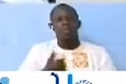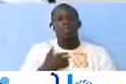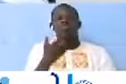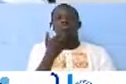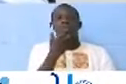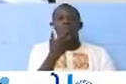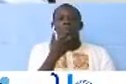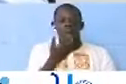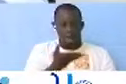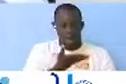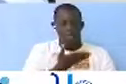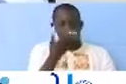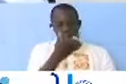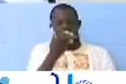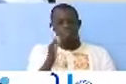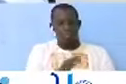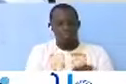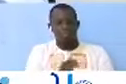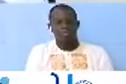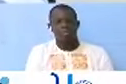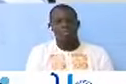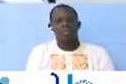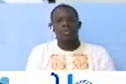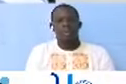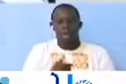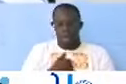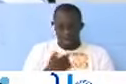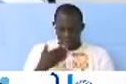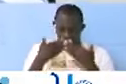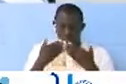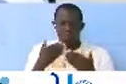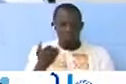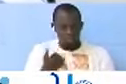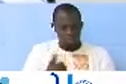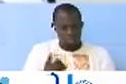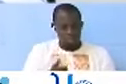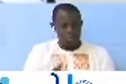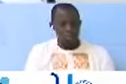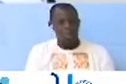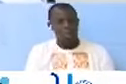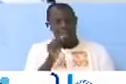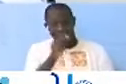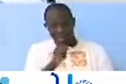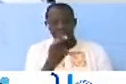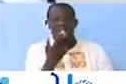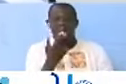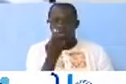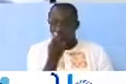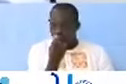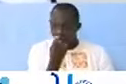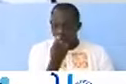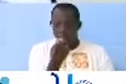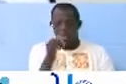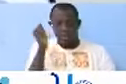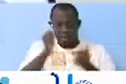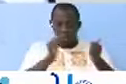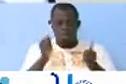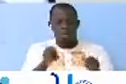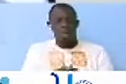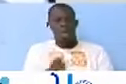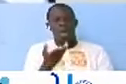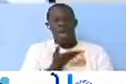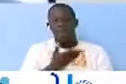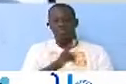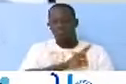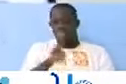And the numbers of the people, the customers were there. Koyeko, I said to them that Yusukuro, this sugar, Mabulata Yang,